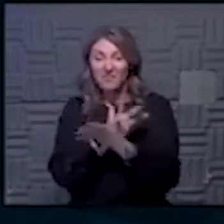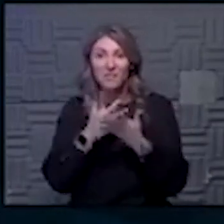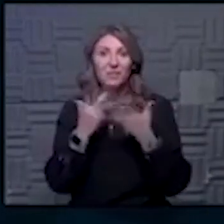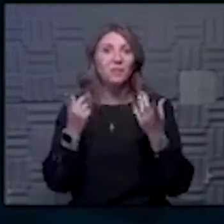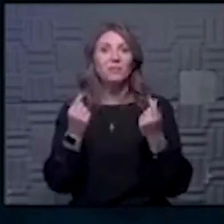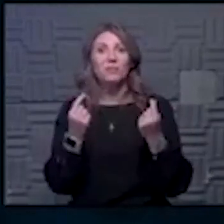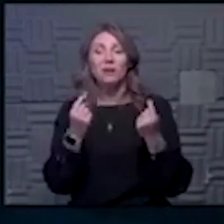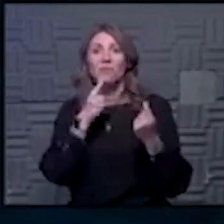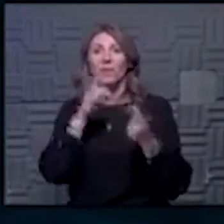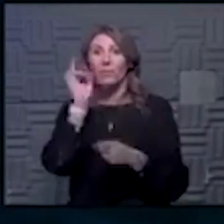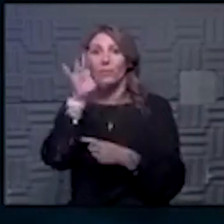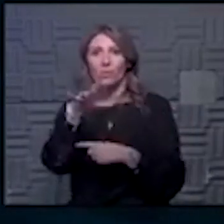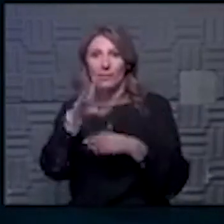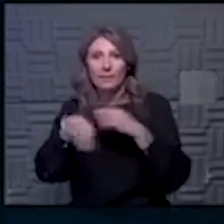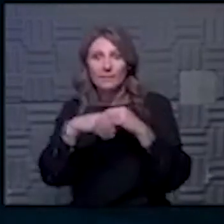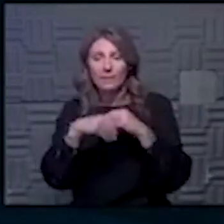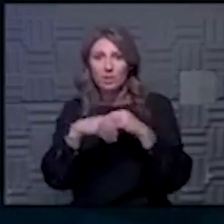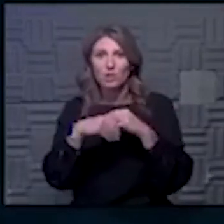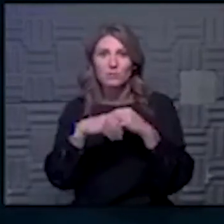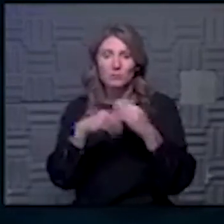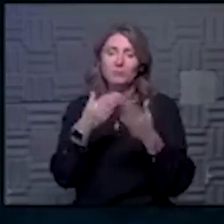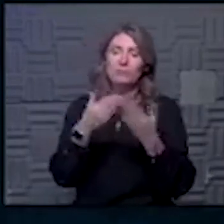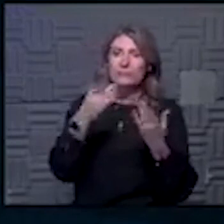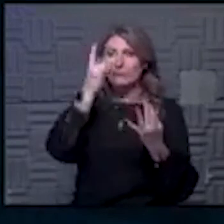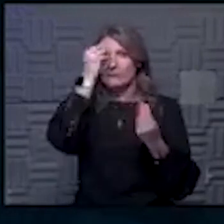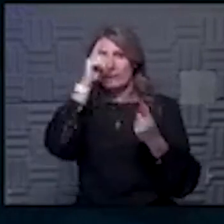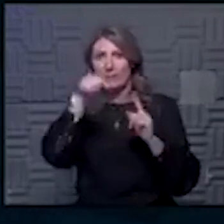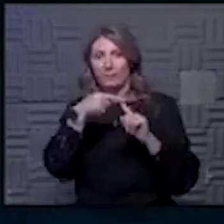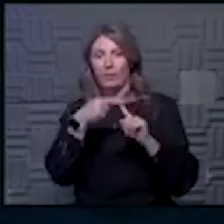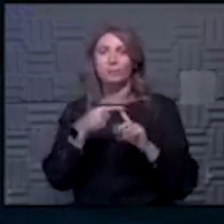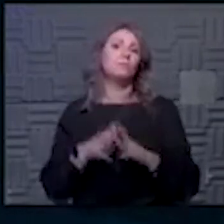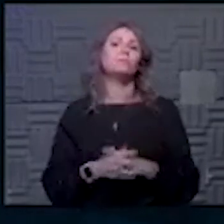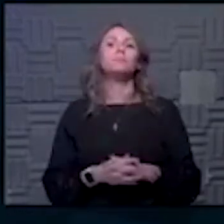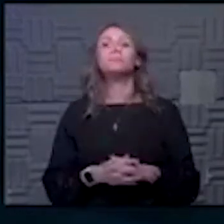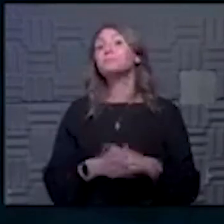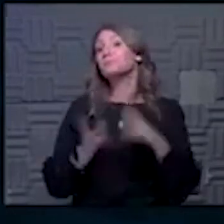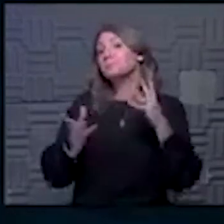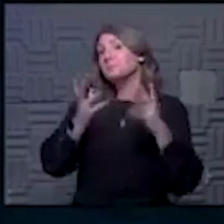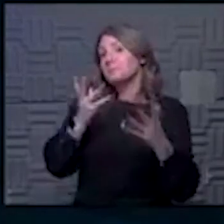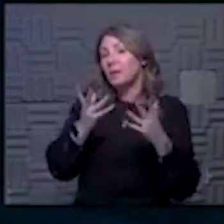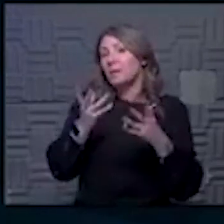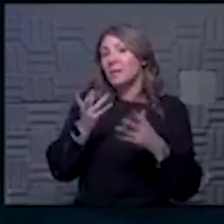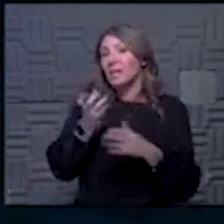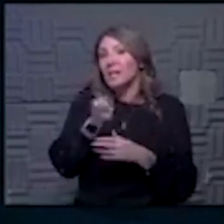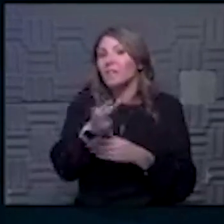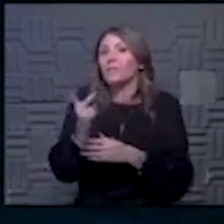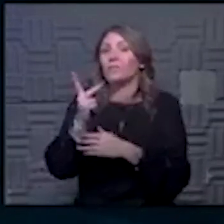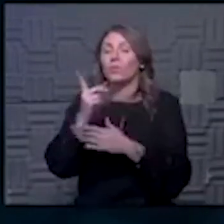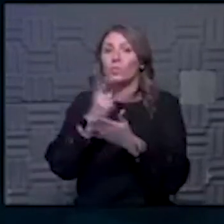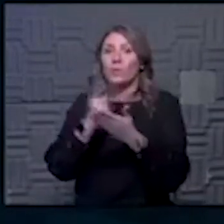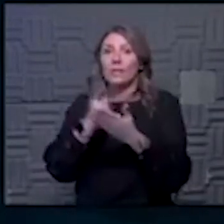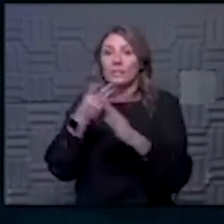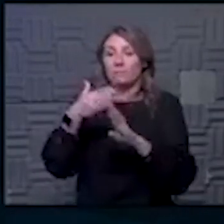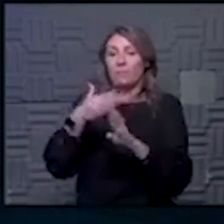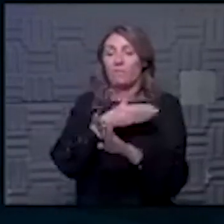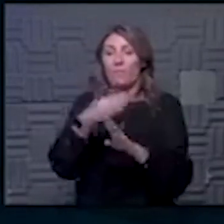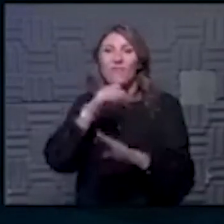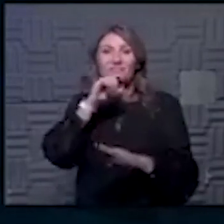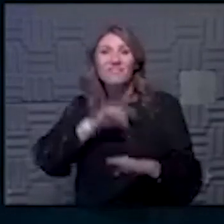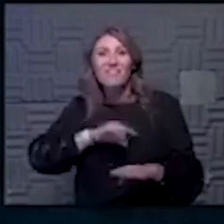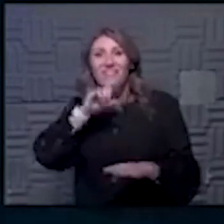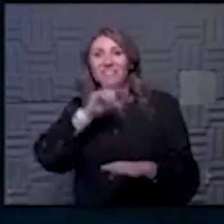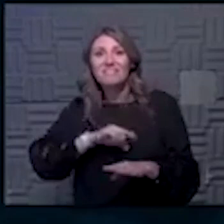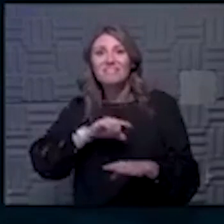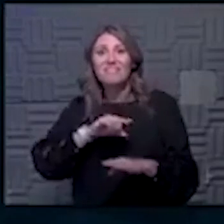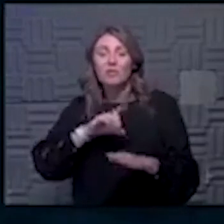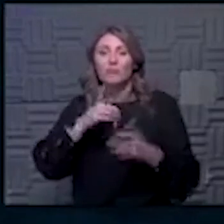would throw in an additional thing that you can think about, maybe considering a couple of weeks prior to Thanksgiving, trying to stay away from